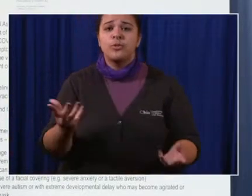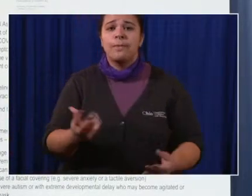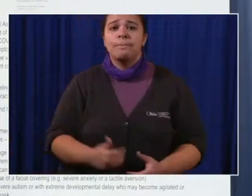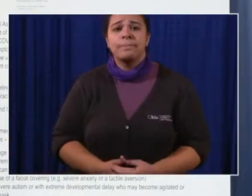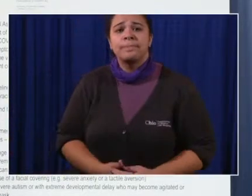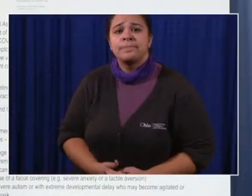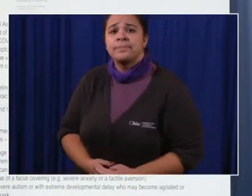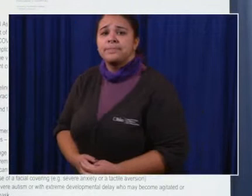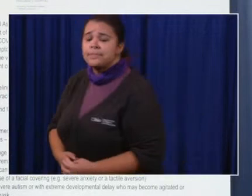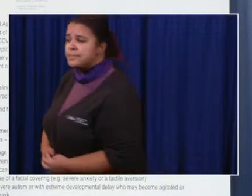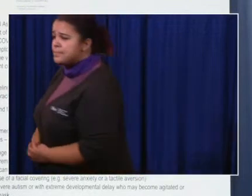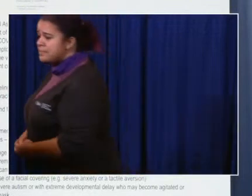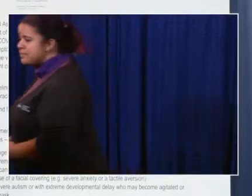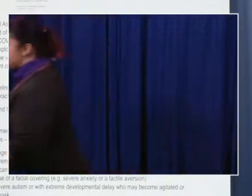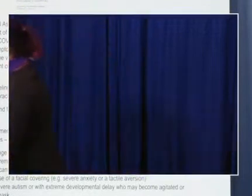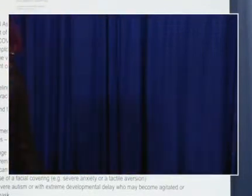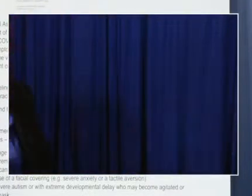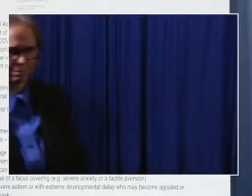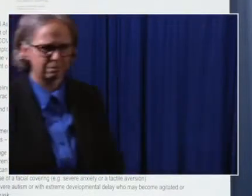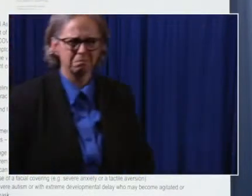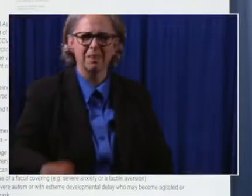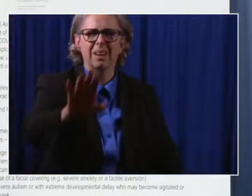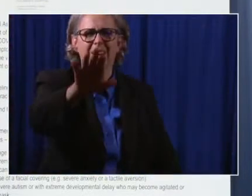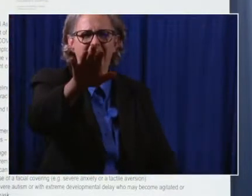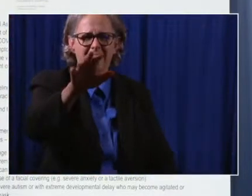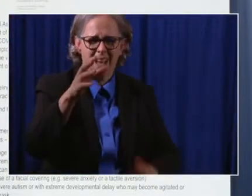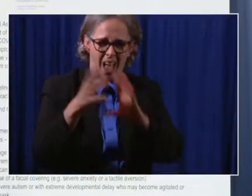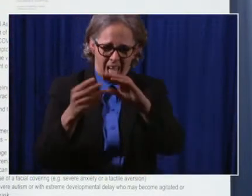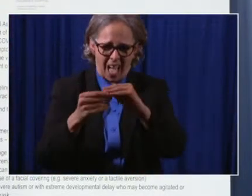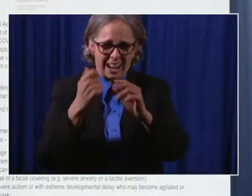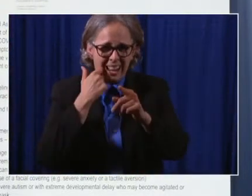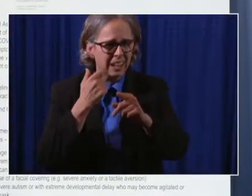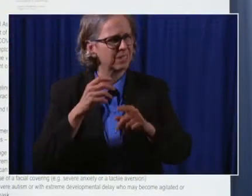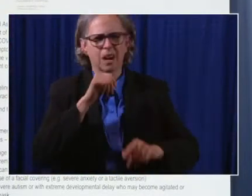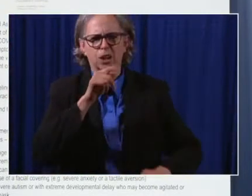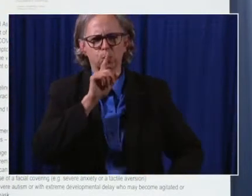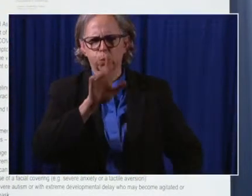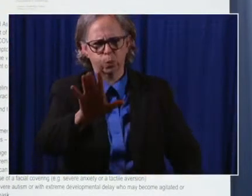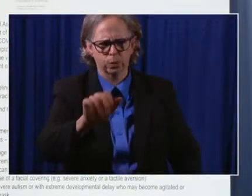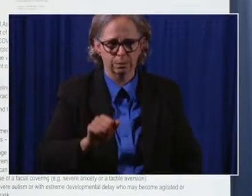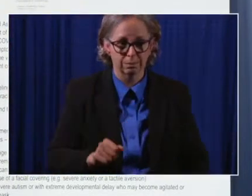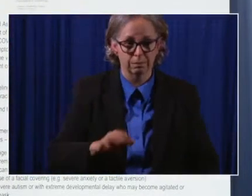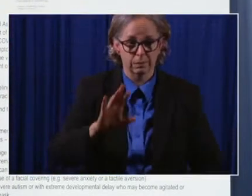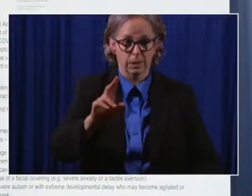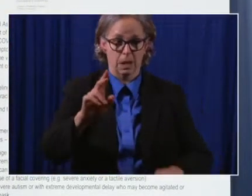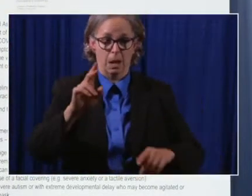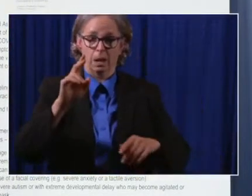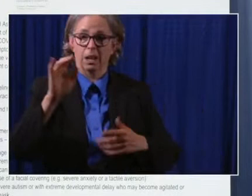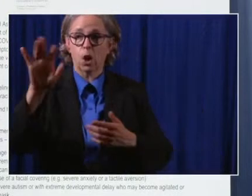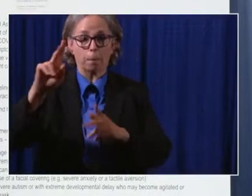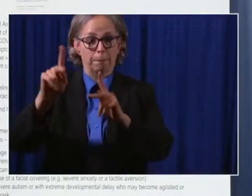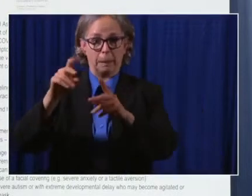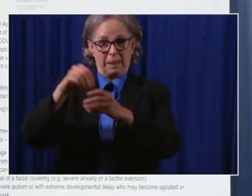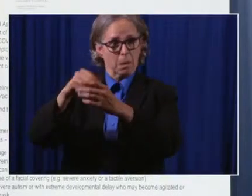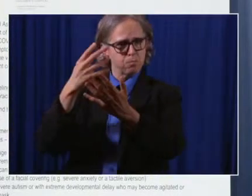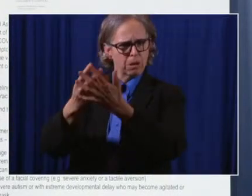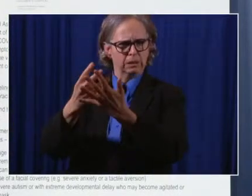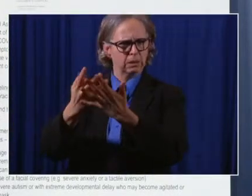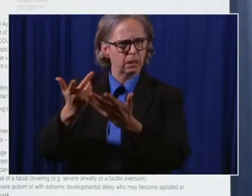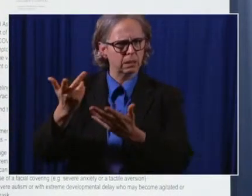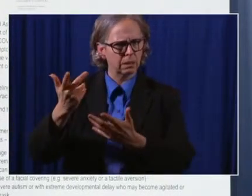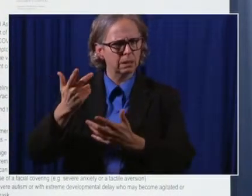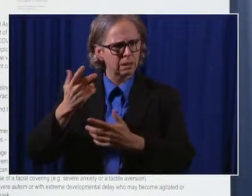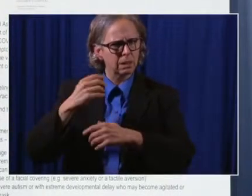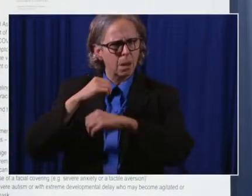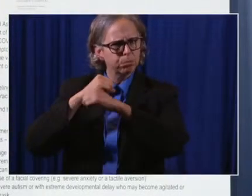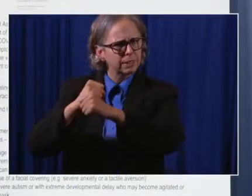Well, that's not true. Look, we have an obligation to protect people who are in our prisons and do the best we can, just as we have an obligation to